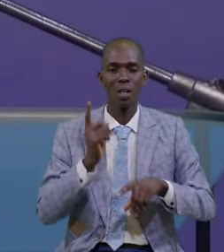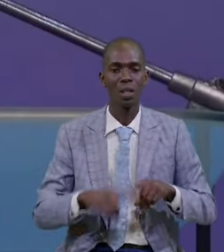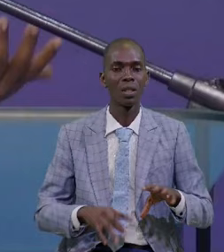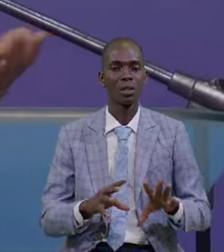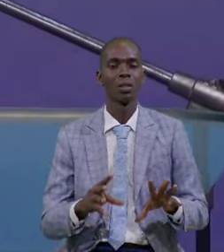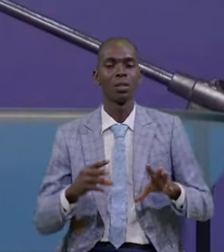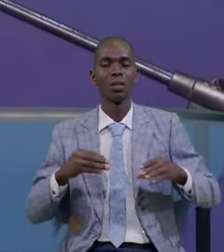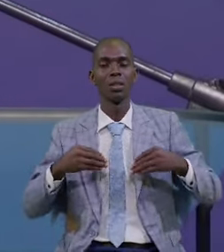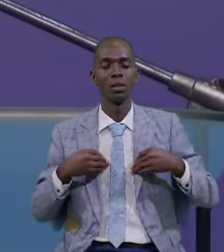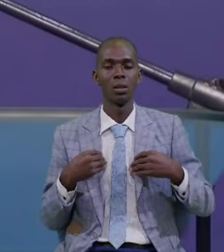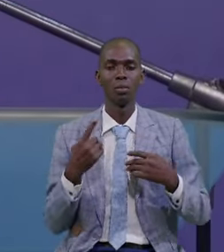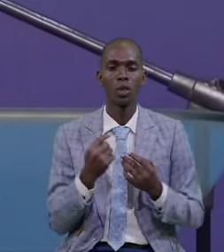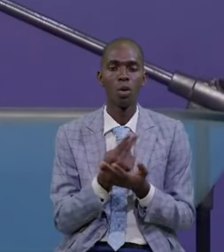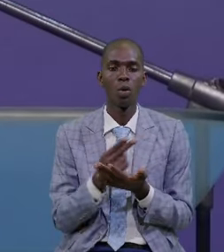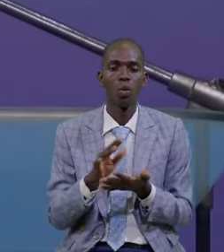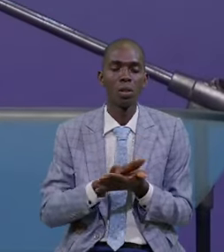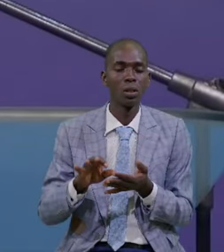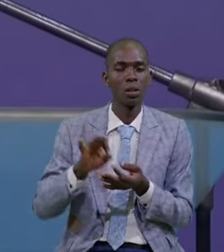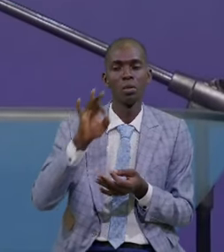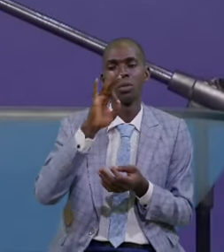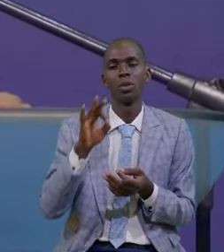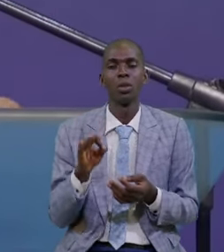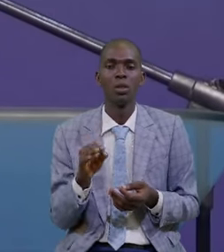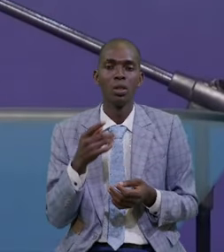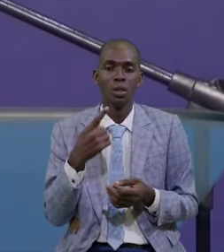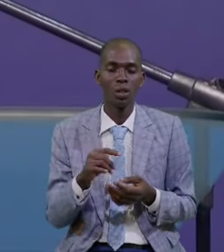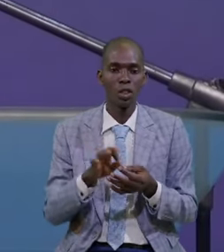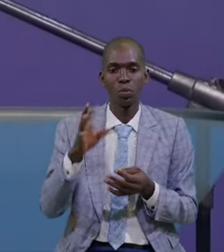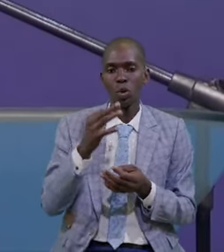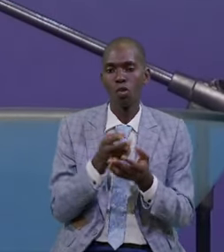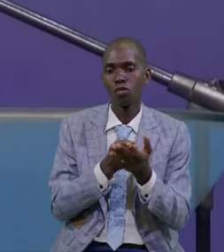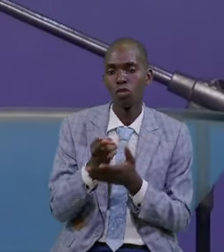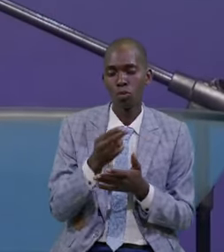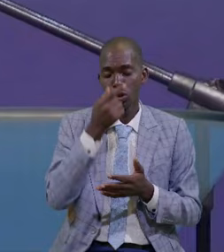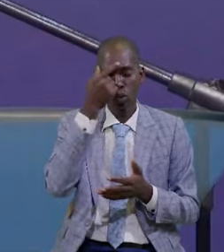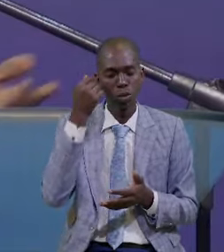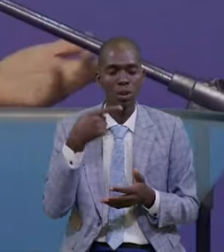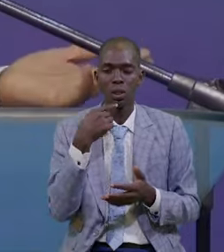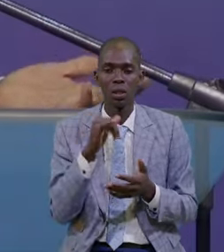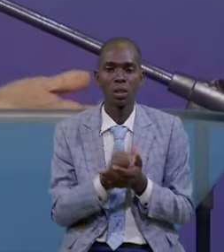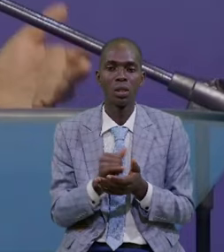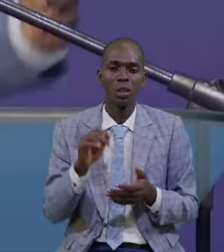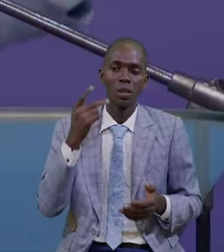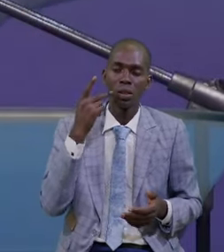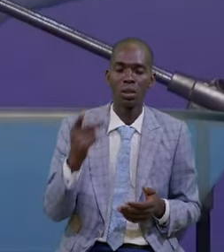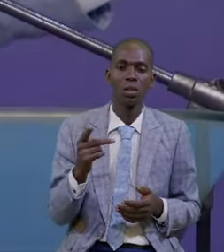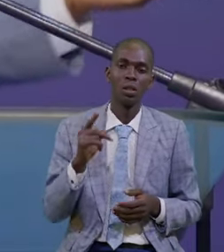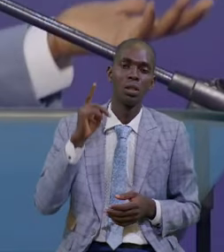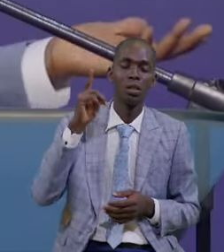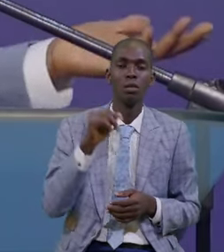Ghost, the Spirit of truth, because it seeth him not, and they go by